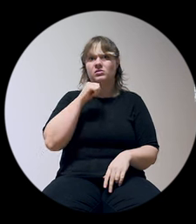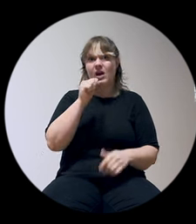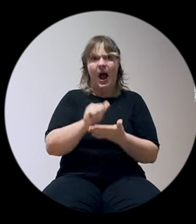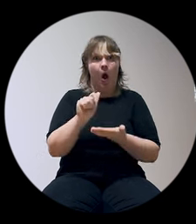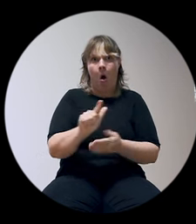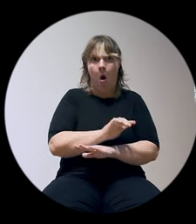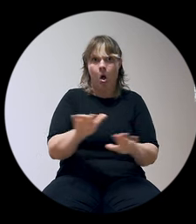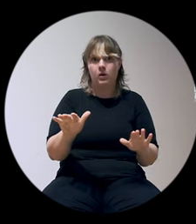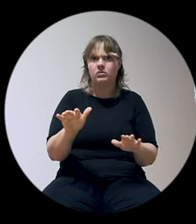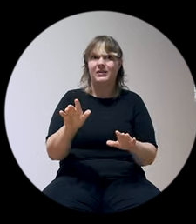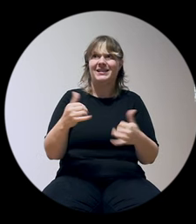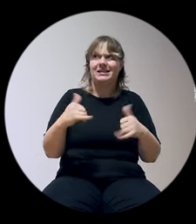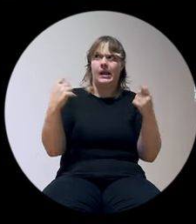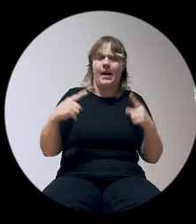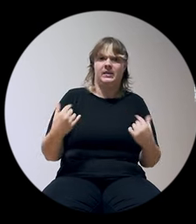continues today